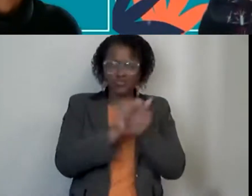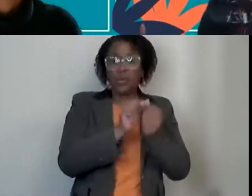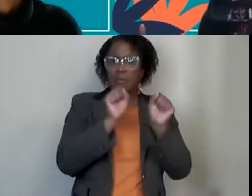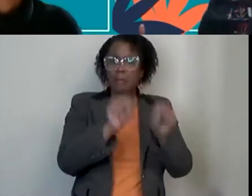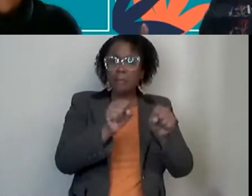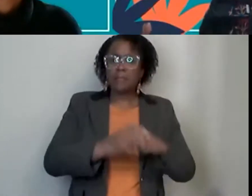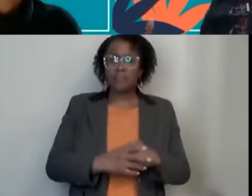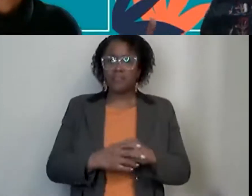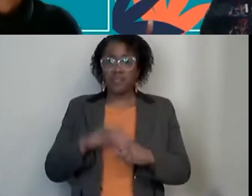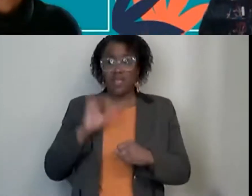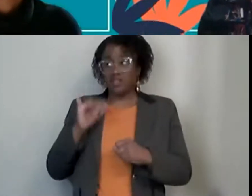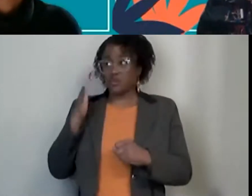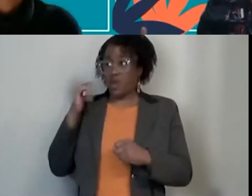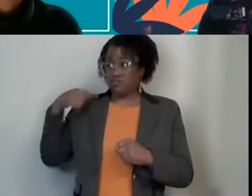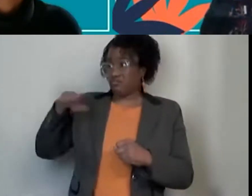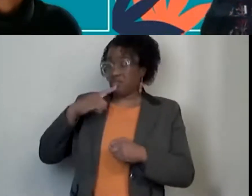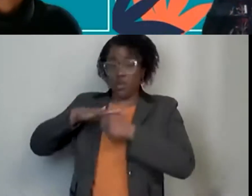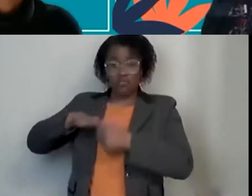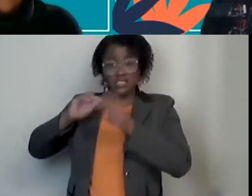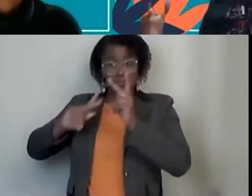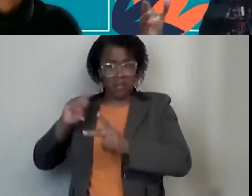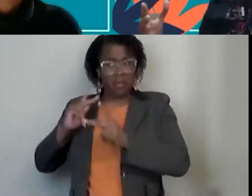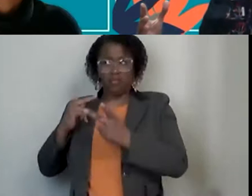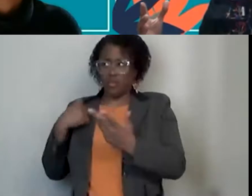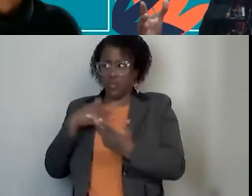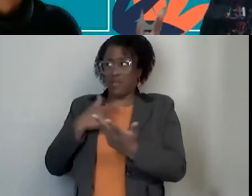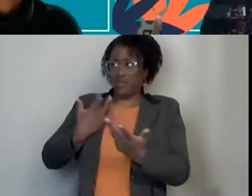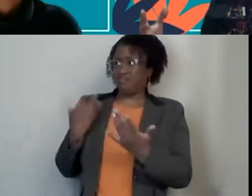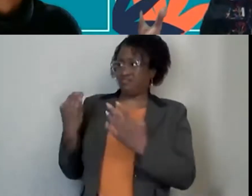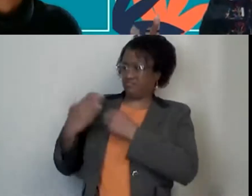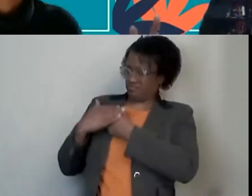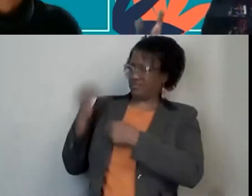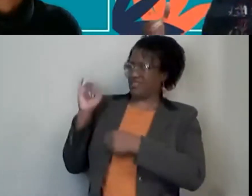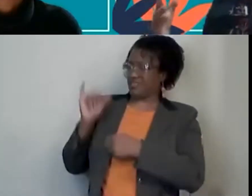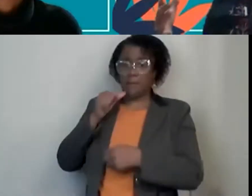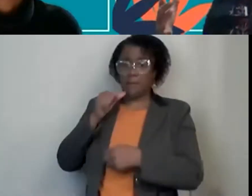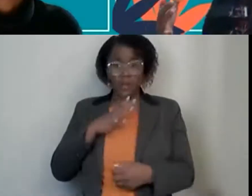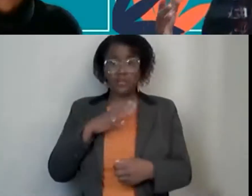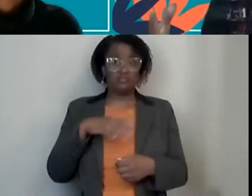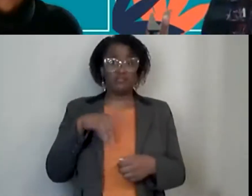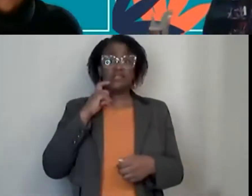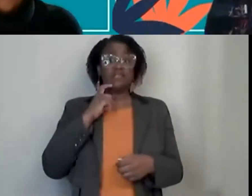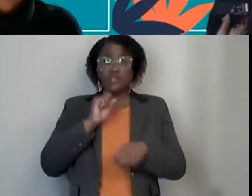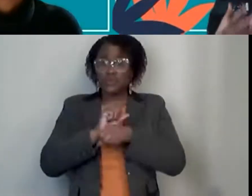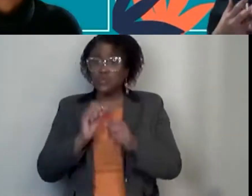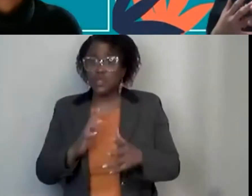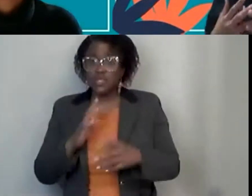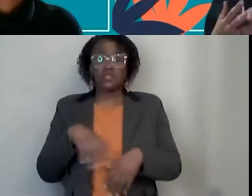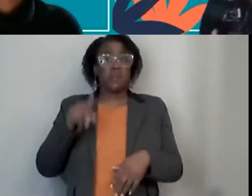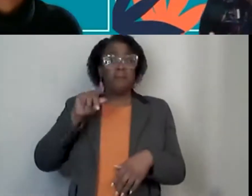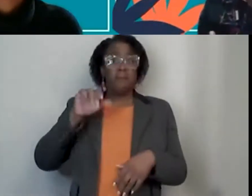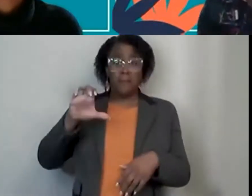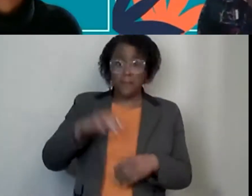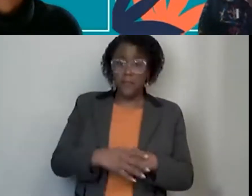all the oppressed peoples of the earth, from women to workers and people of color and